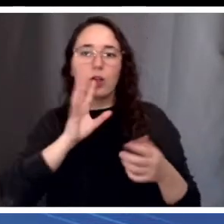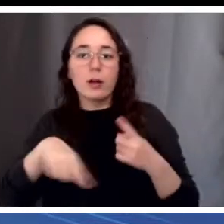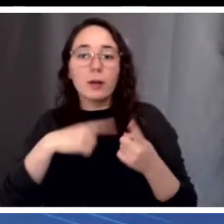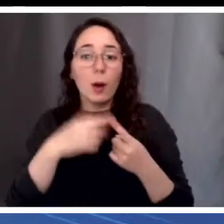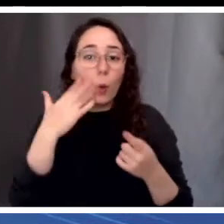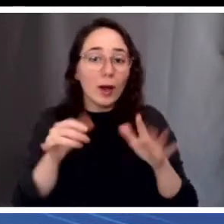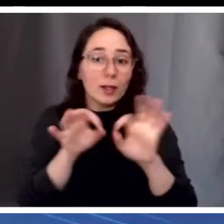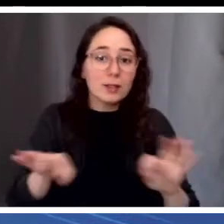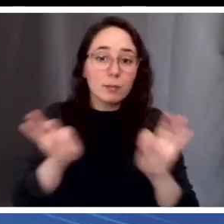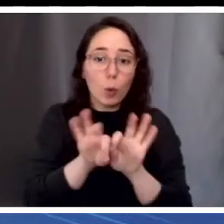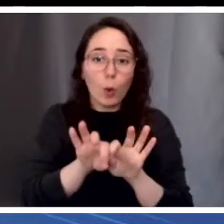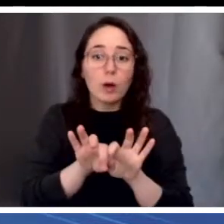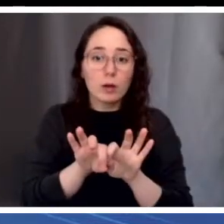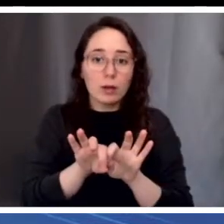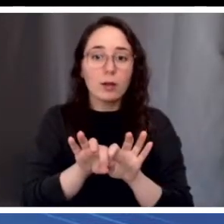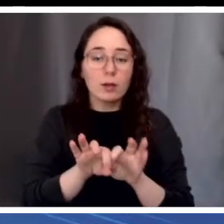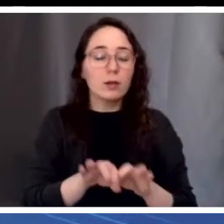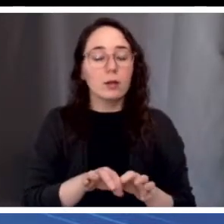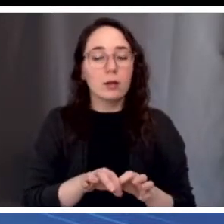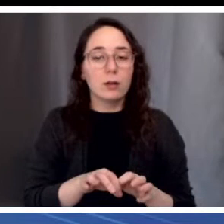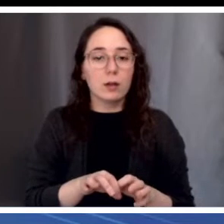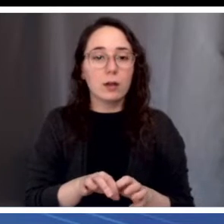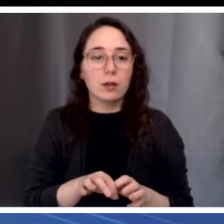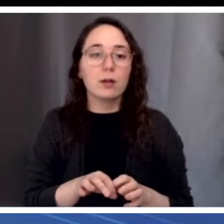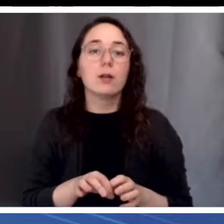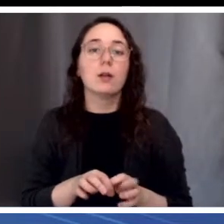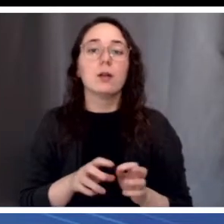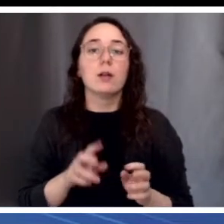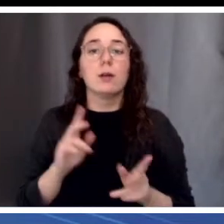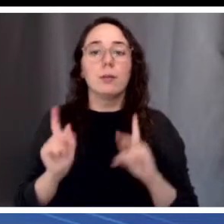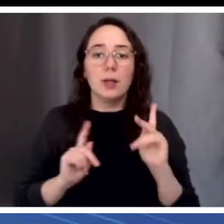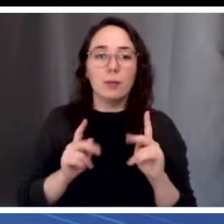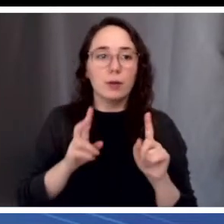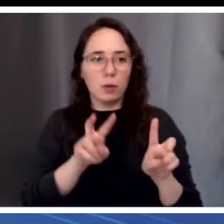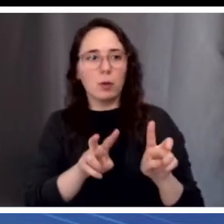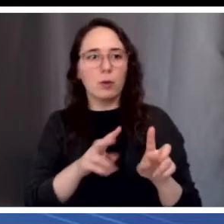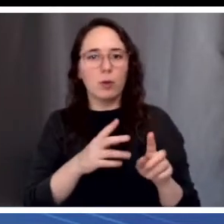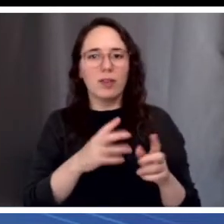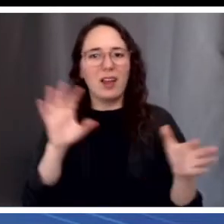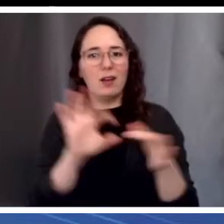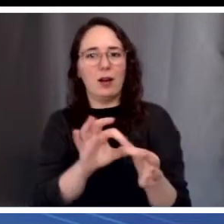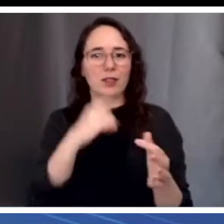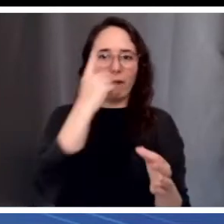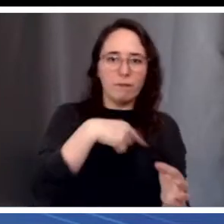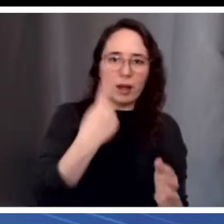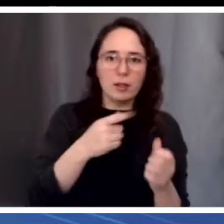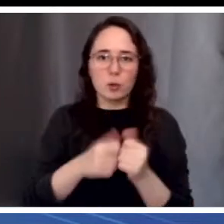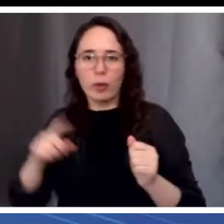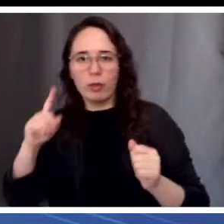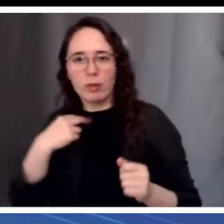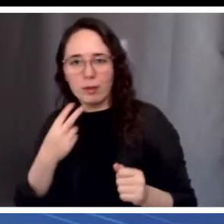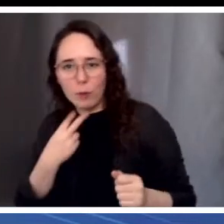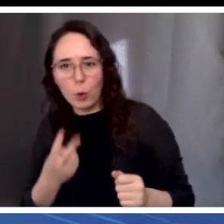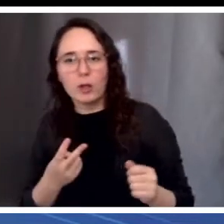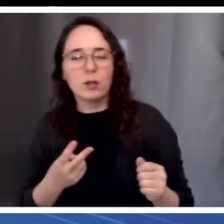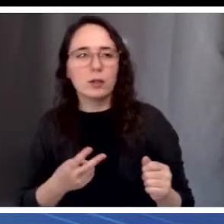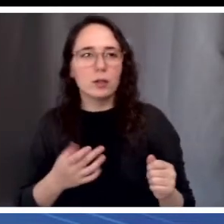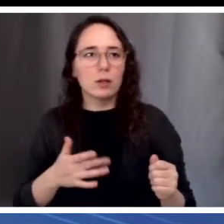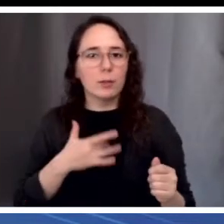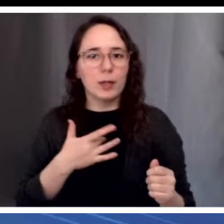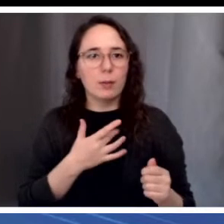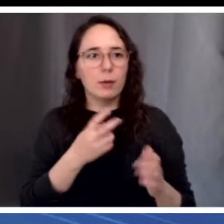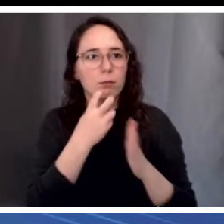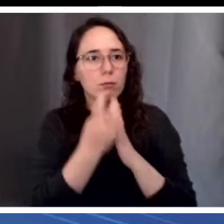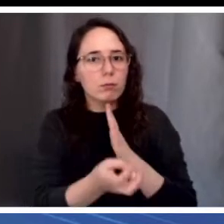the acceptance, the curiosity of wanting to know more becomes more real. So